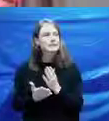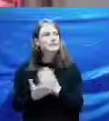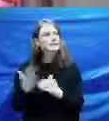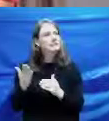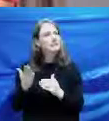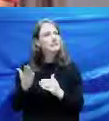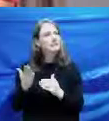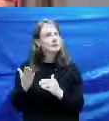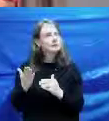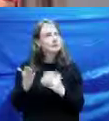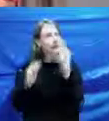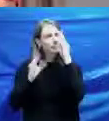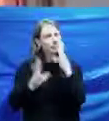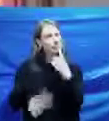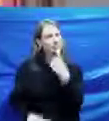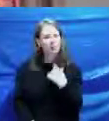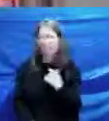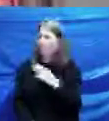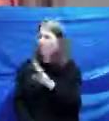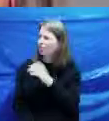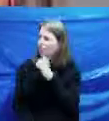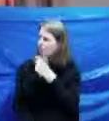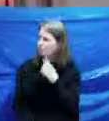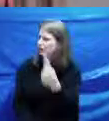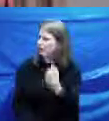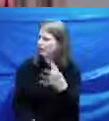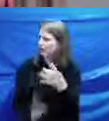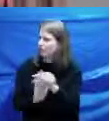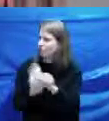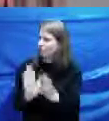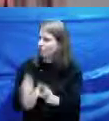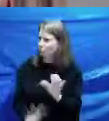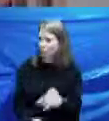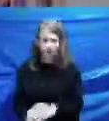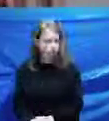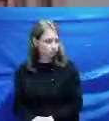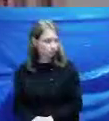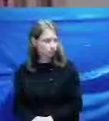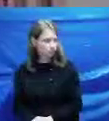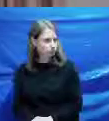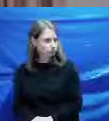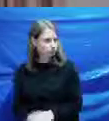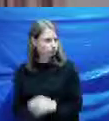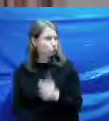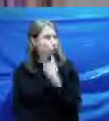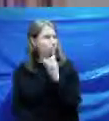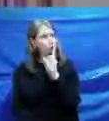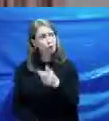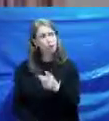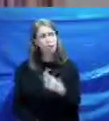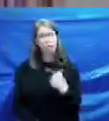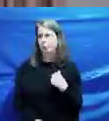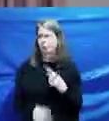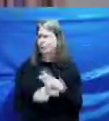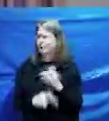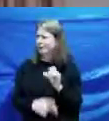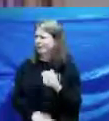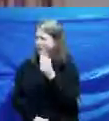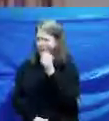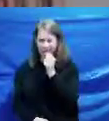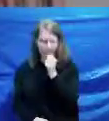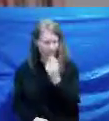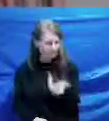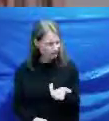tell fourth graders that, would we? I'm like, you're right. Let's just keep it a secret and know the data that they're kind of not